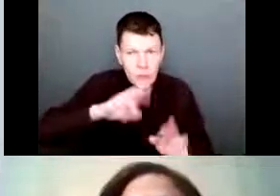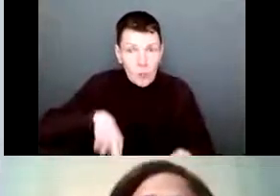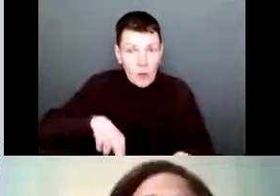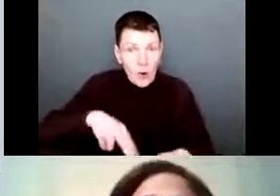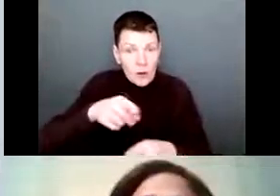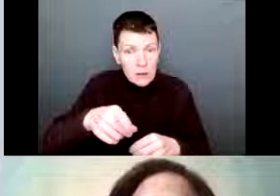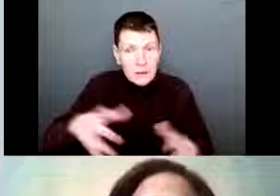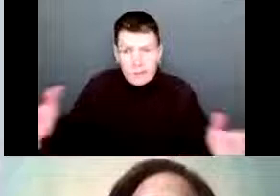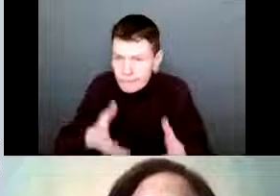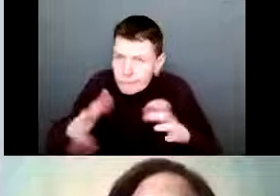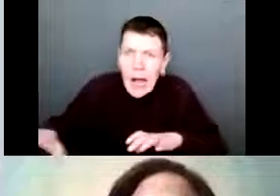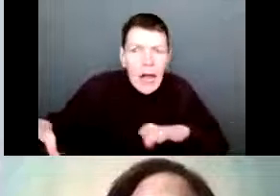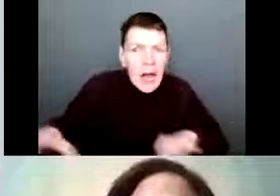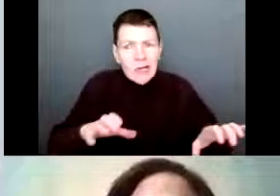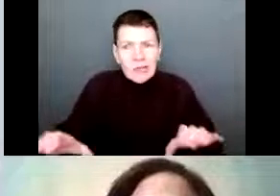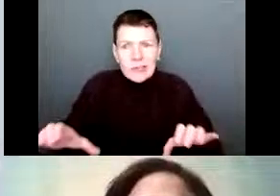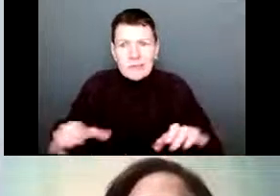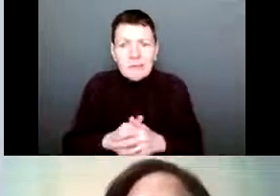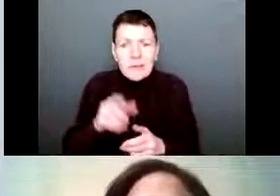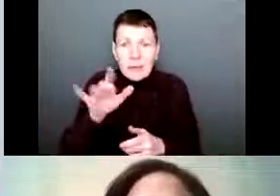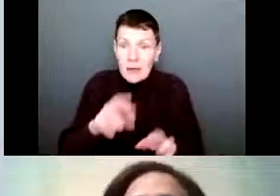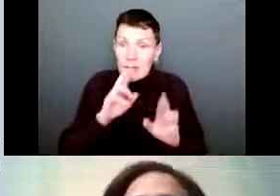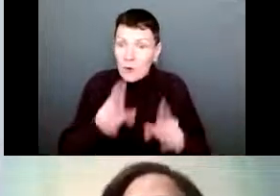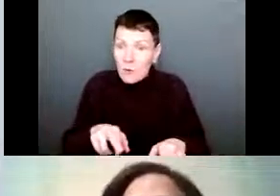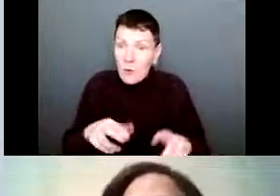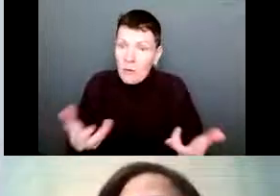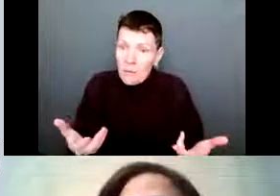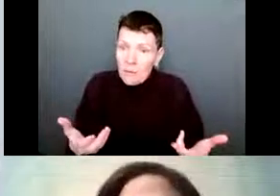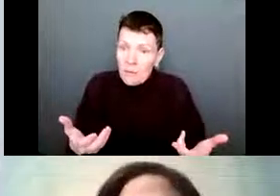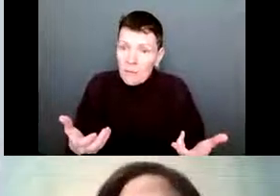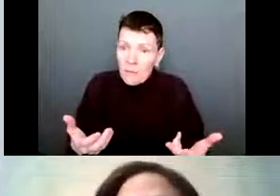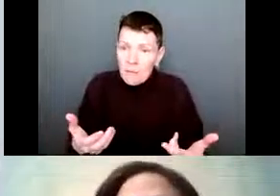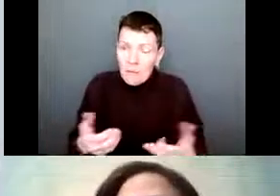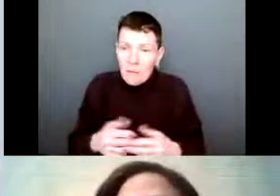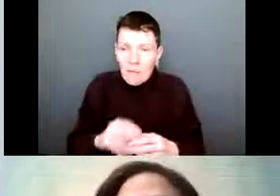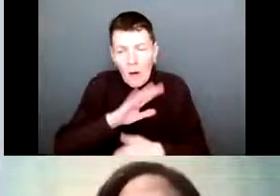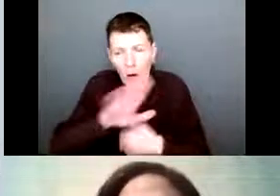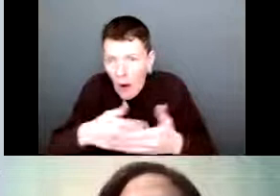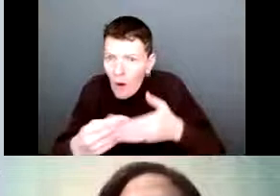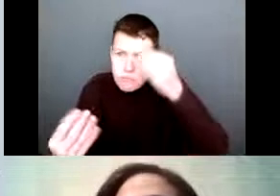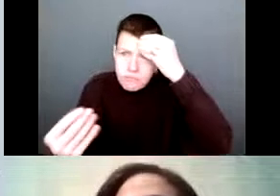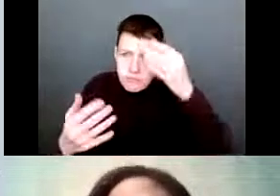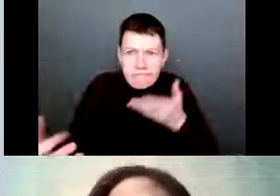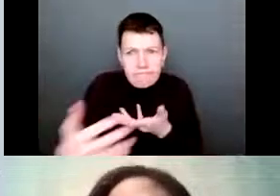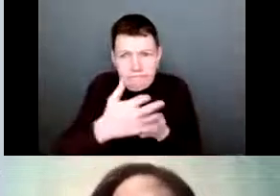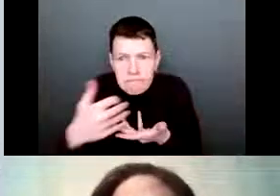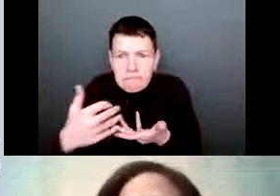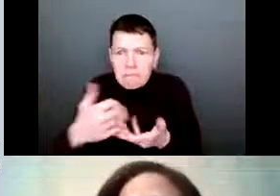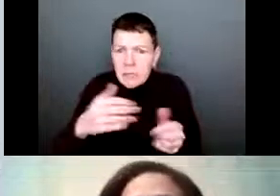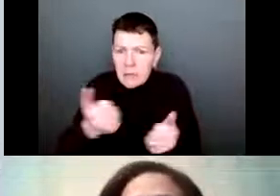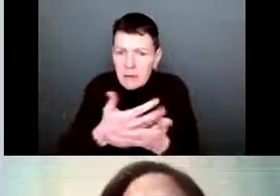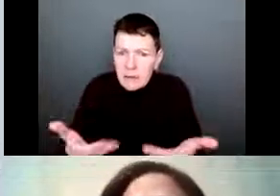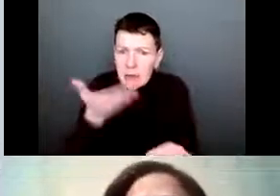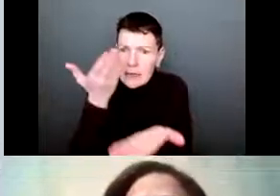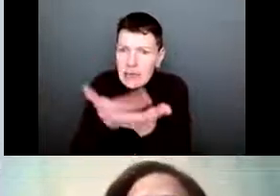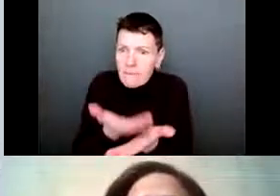which promotes action. And during this report, although we got all the information we can get and